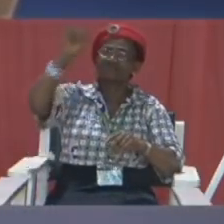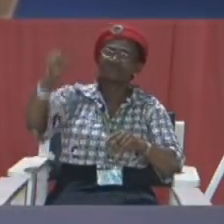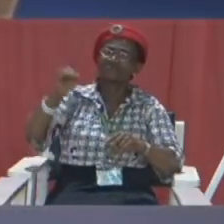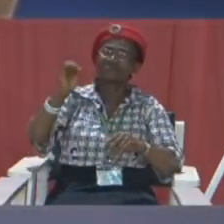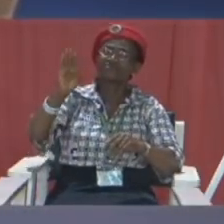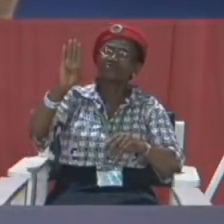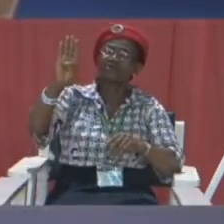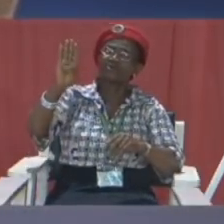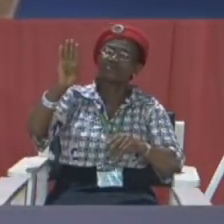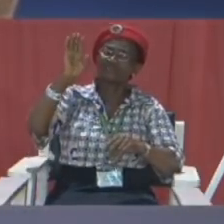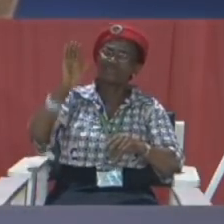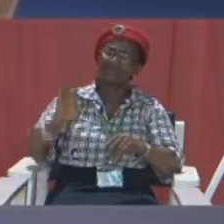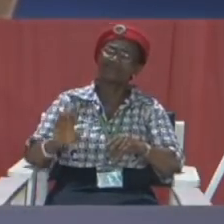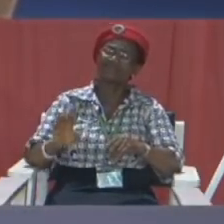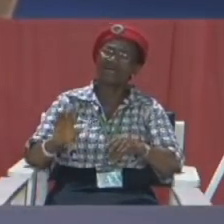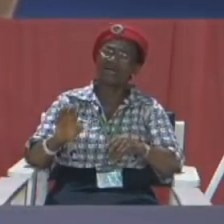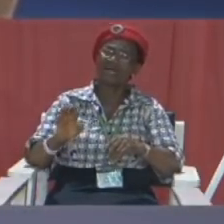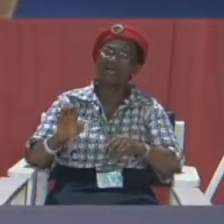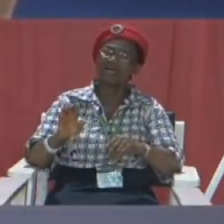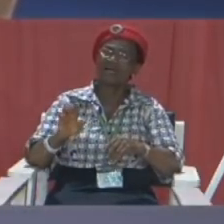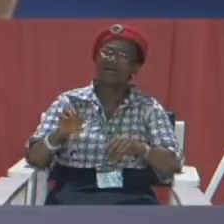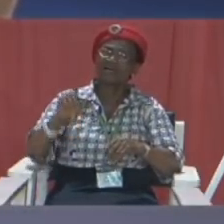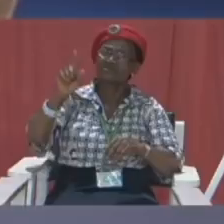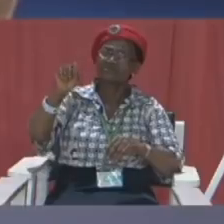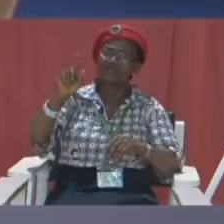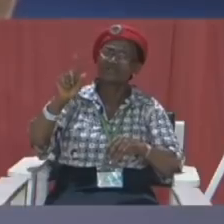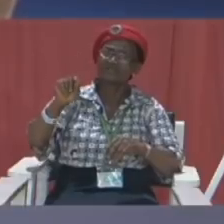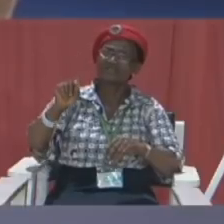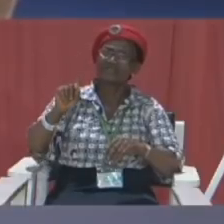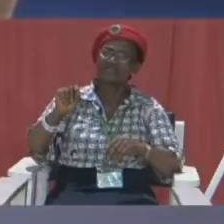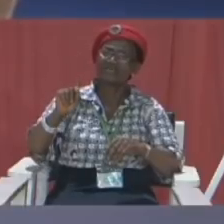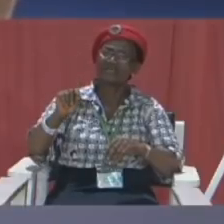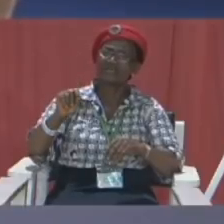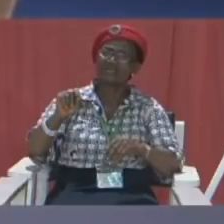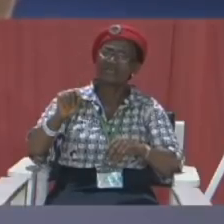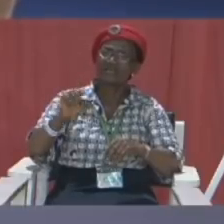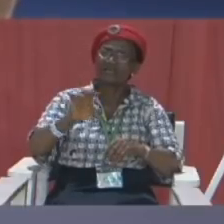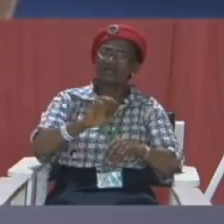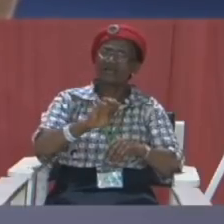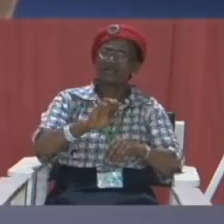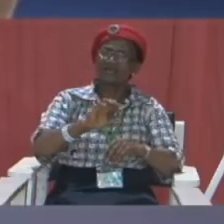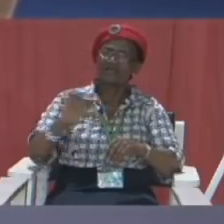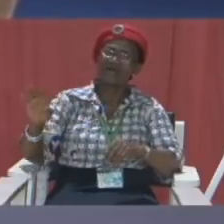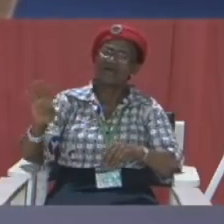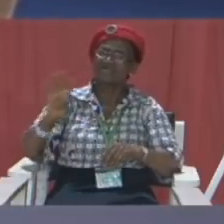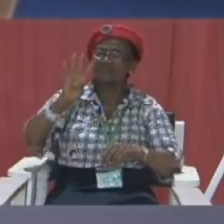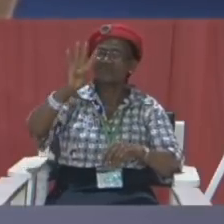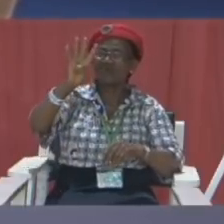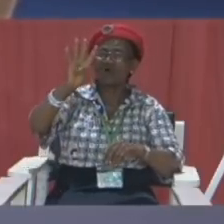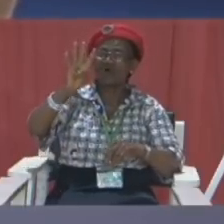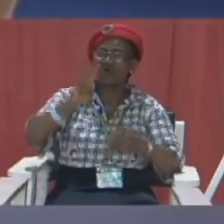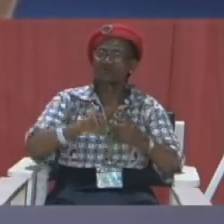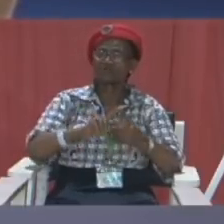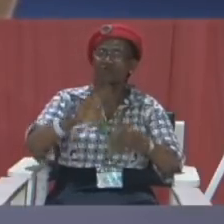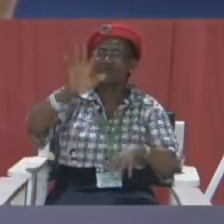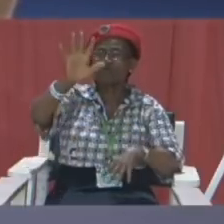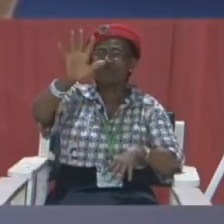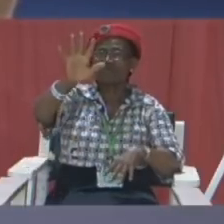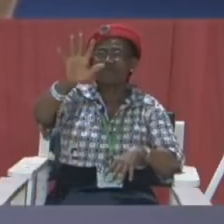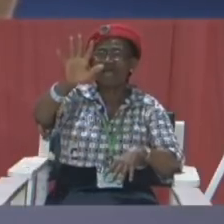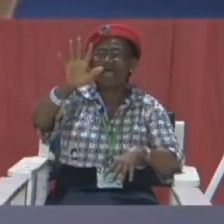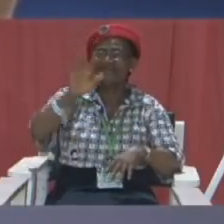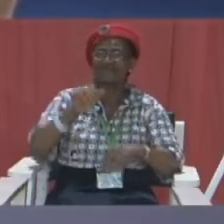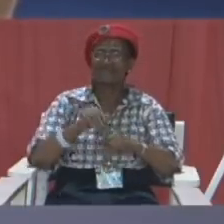Job, what you go and say, can you see? Can you? Job chapter 20, 4 to 5. Job ori kerin ori ogun